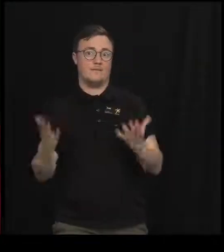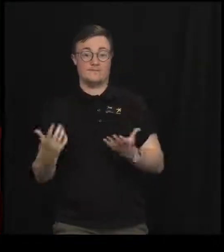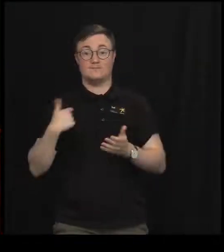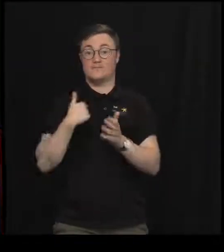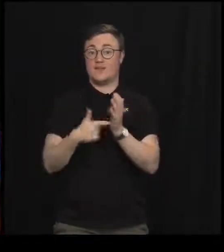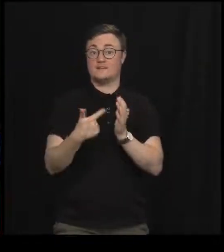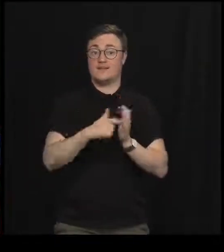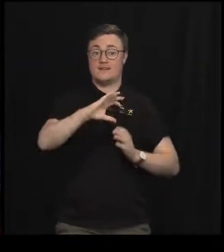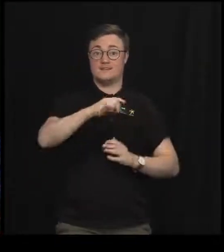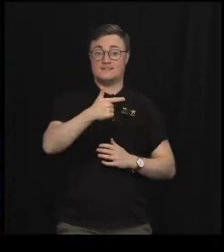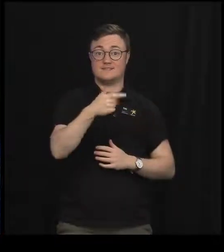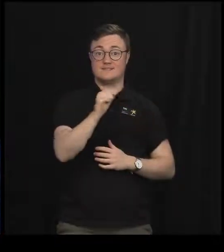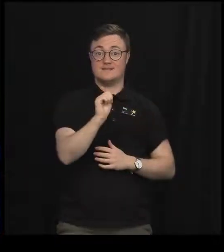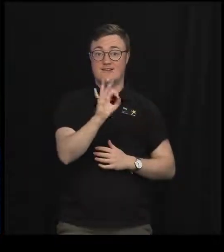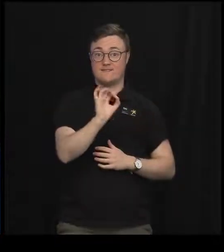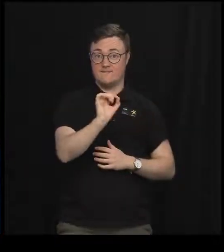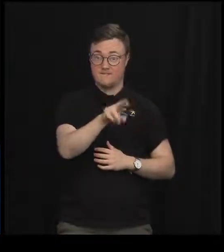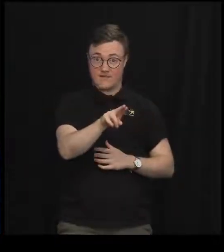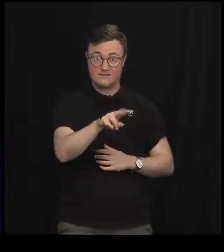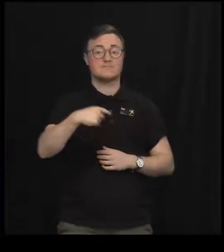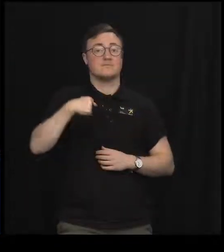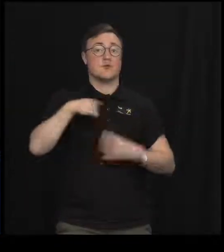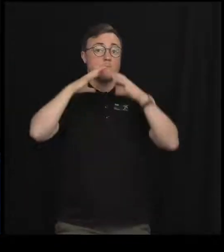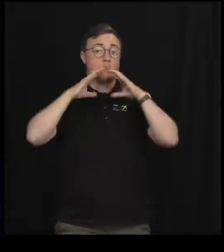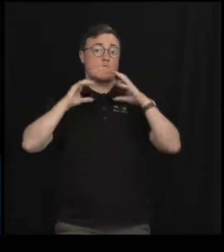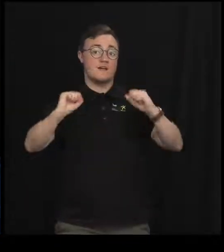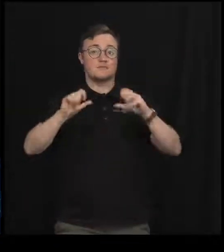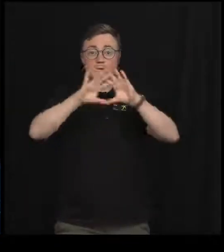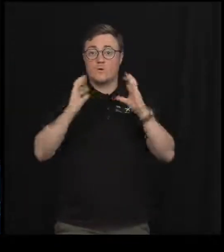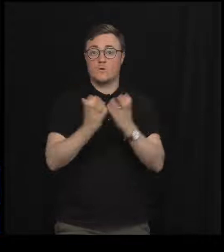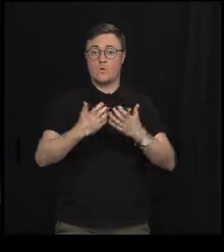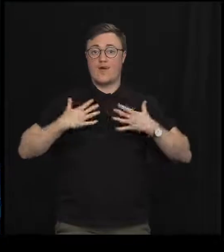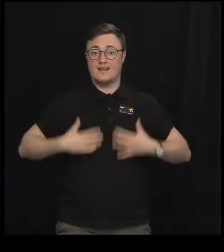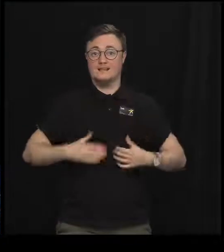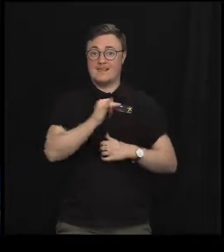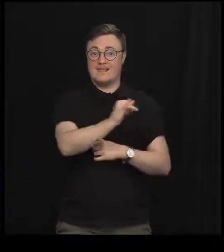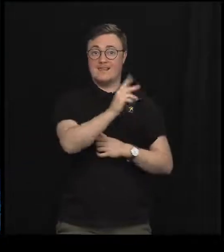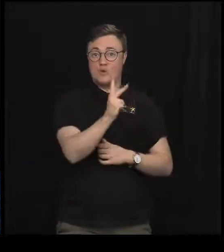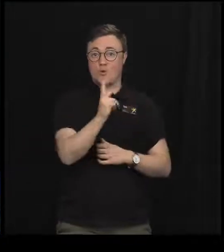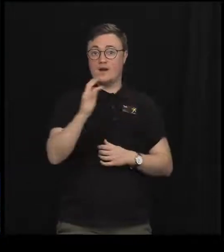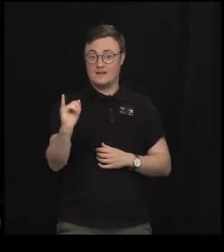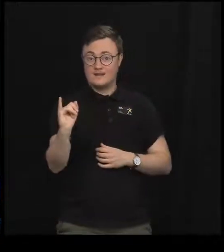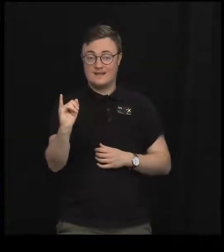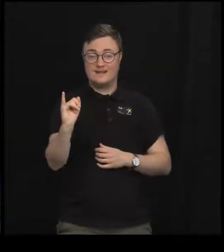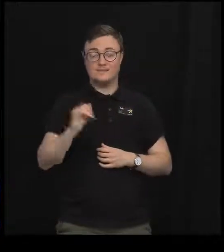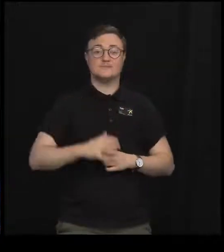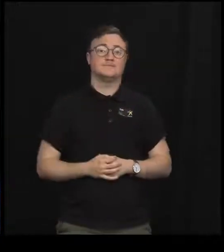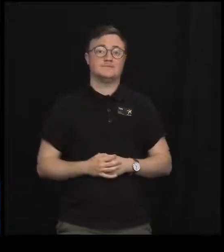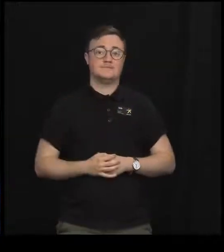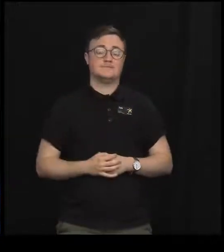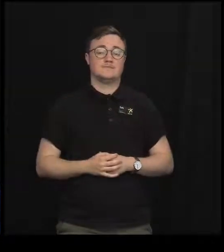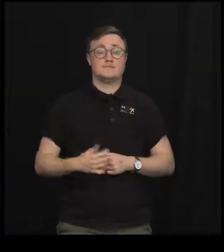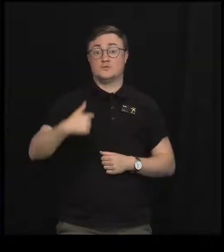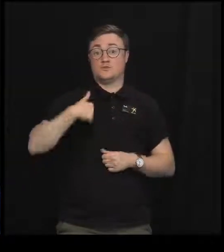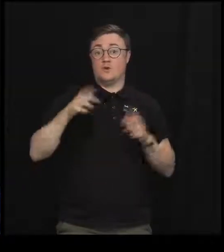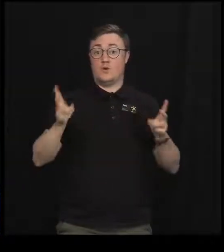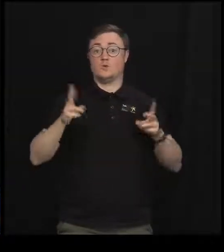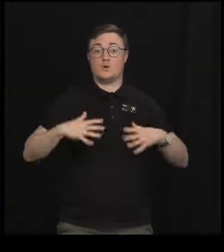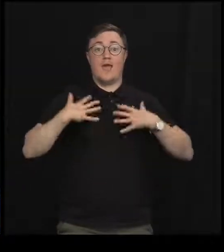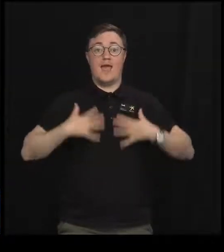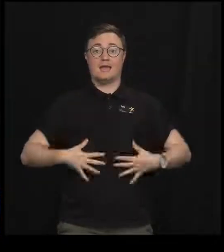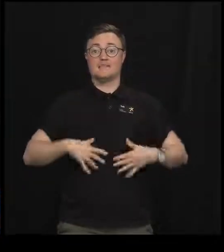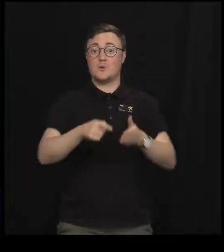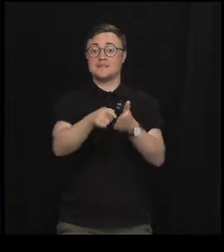of global transformations for health at Karolinska Institutet, a medical university in Sweden, and a health specialist with